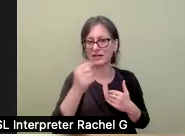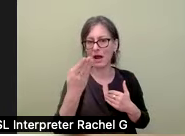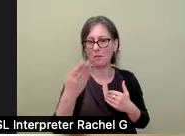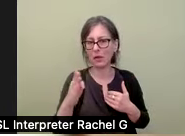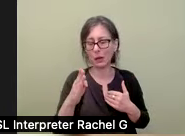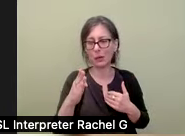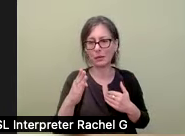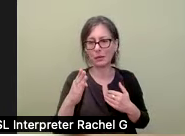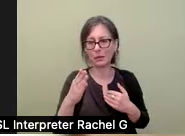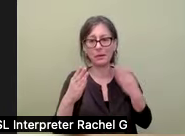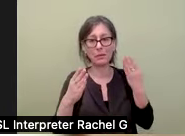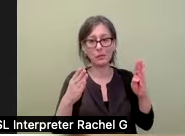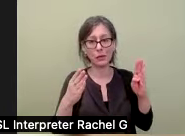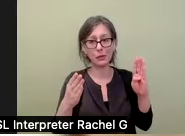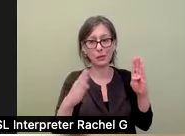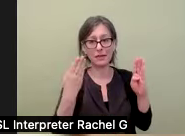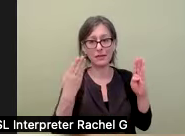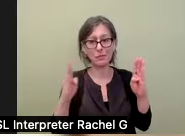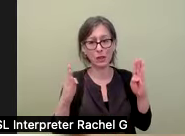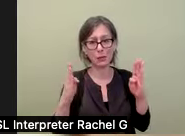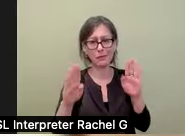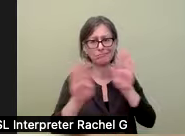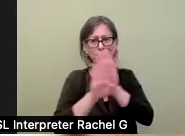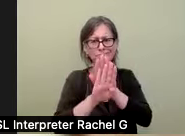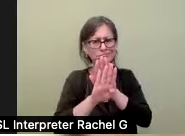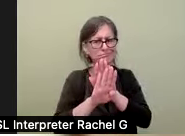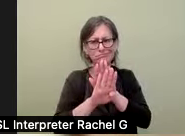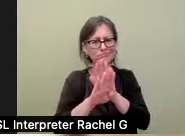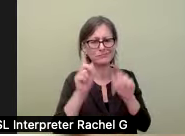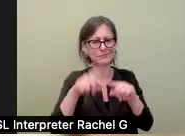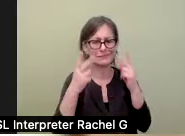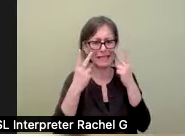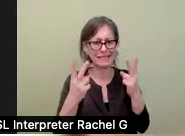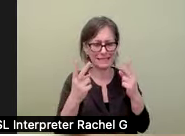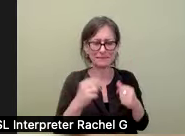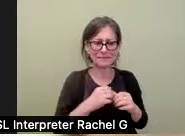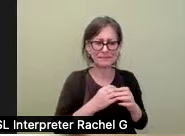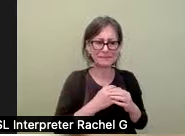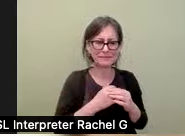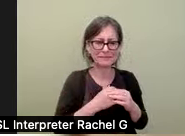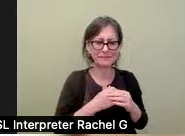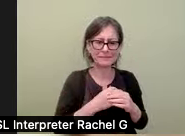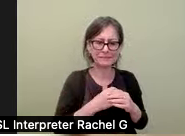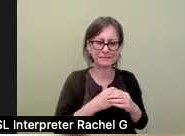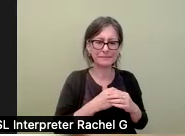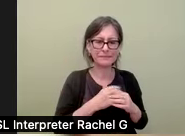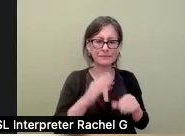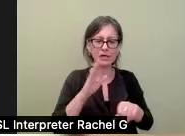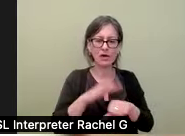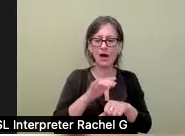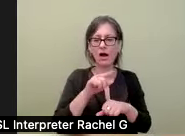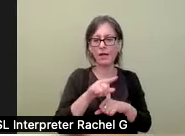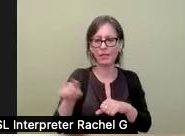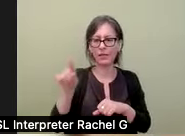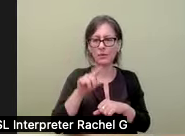blue on blue mapping doesn't show up well. So bear with us on that one. But on the lines that